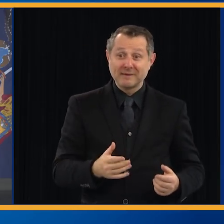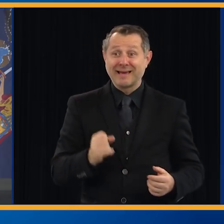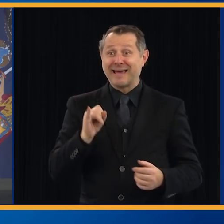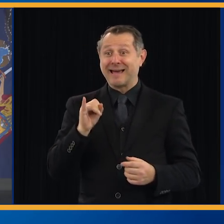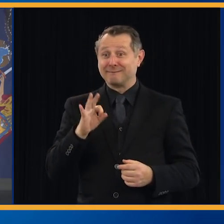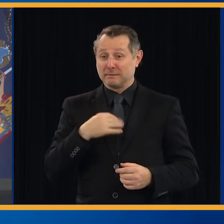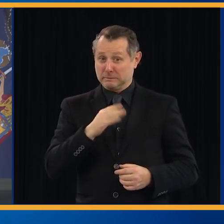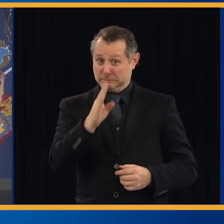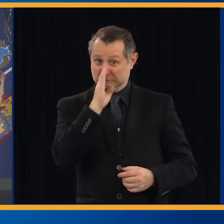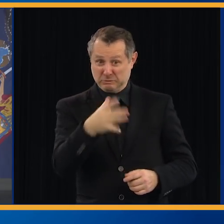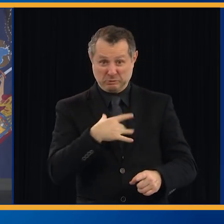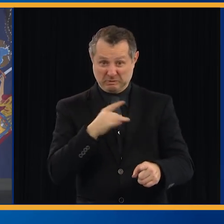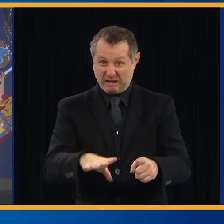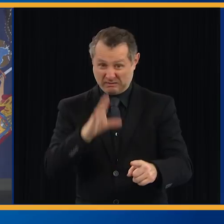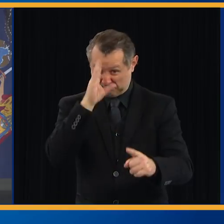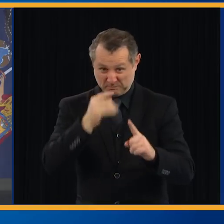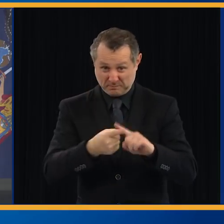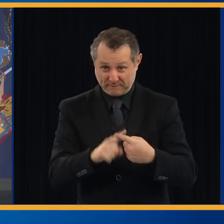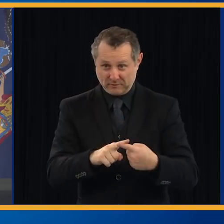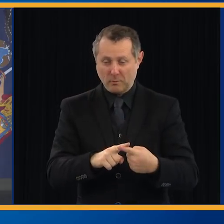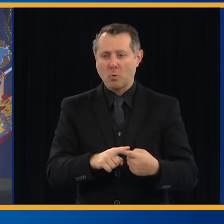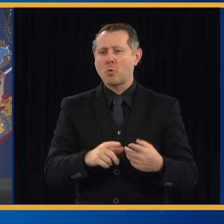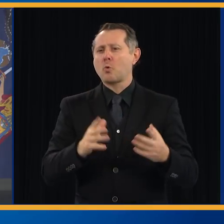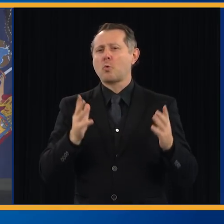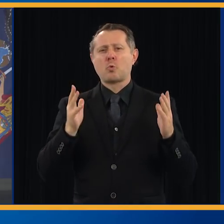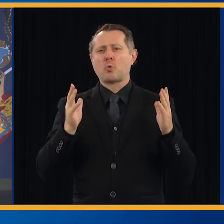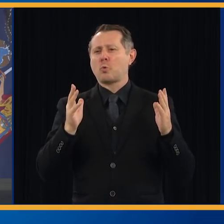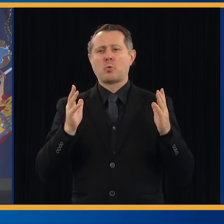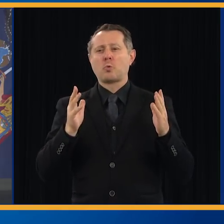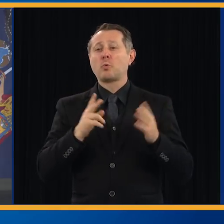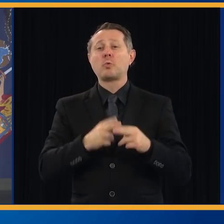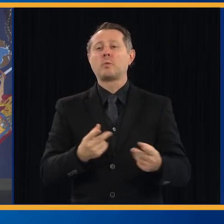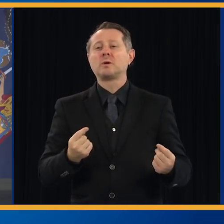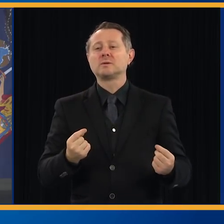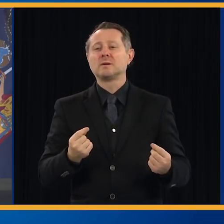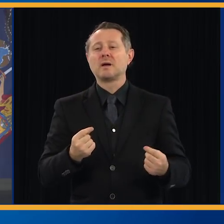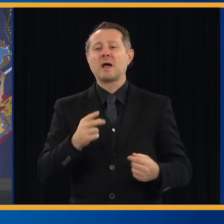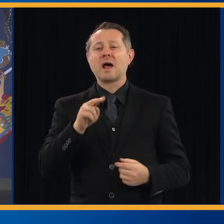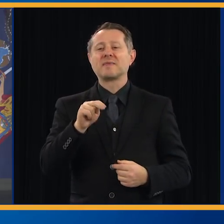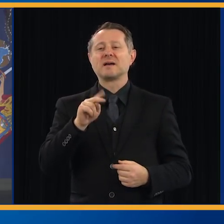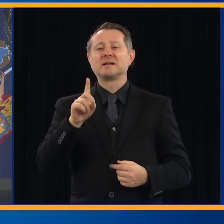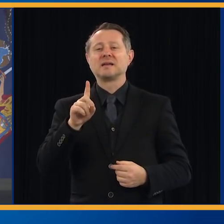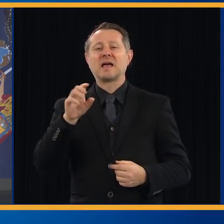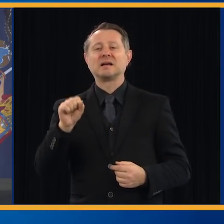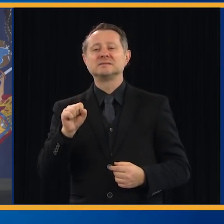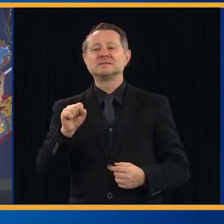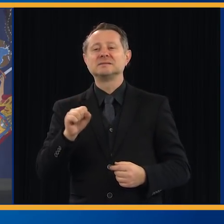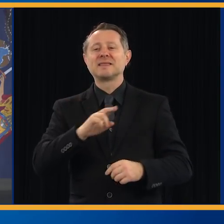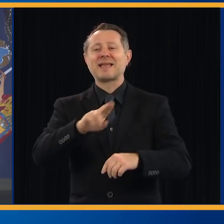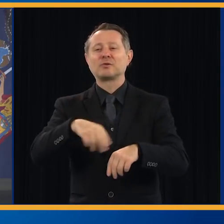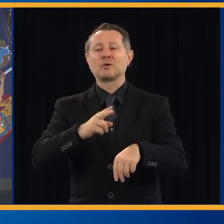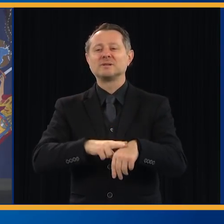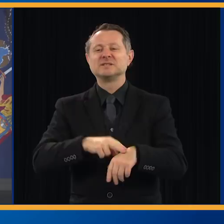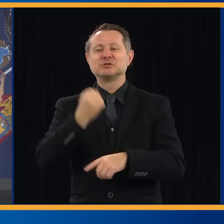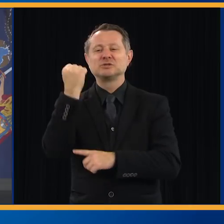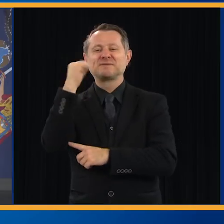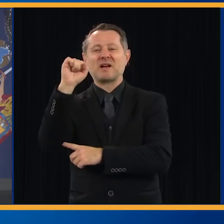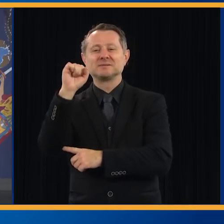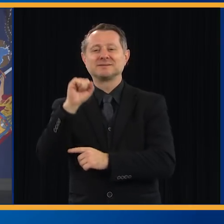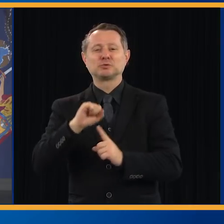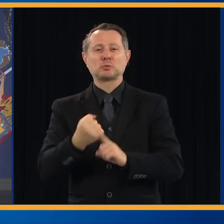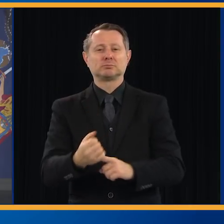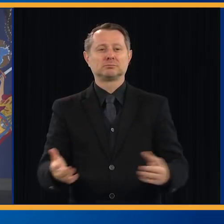triggers NDS. NDS is natural defiance syndrome. It's not documented, but